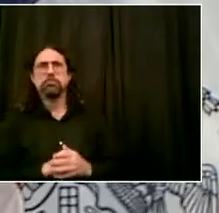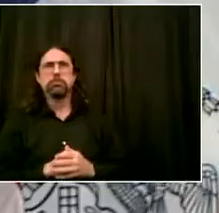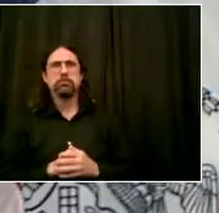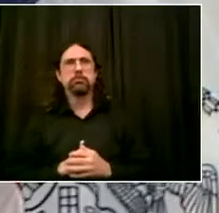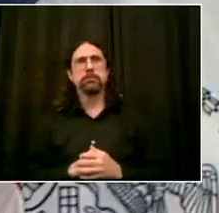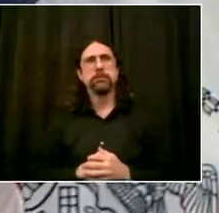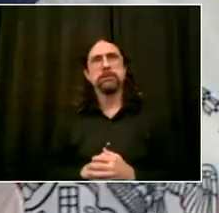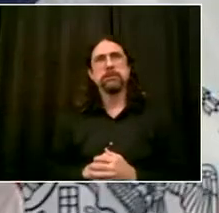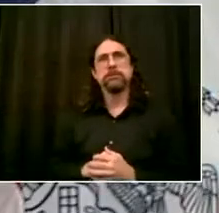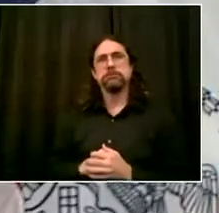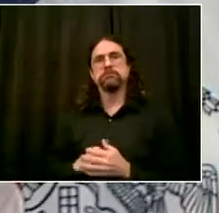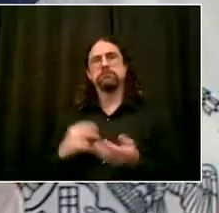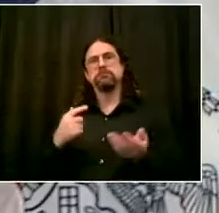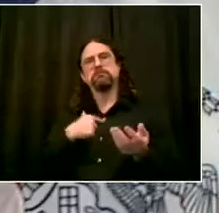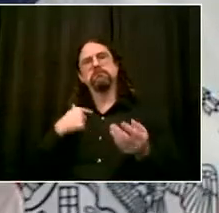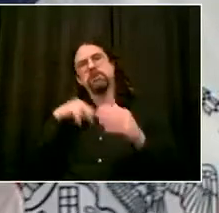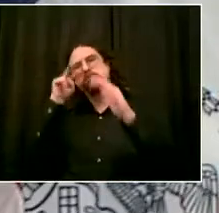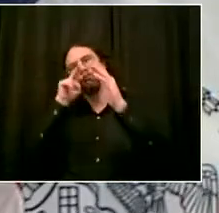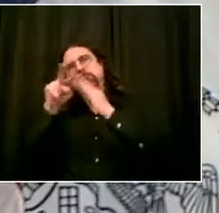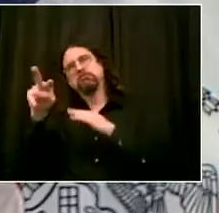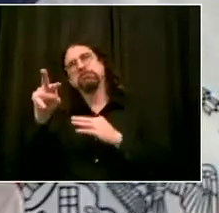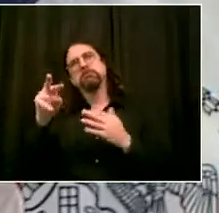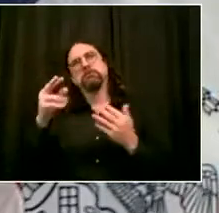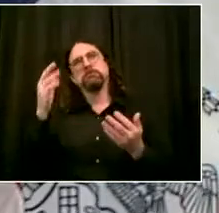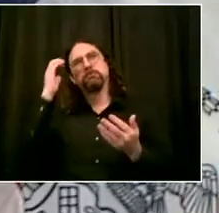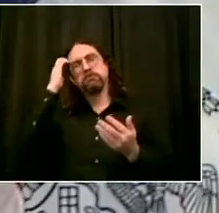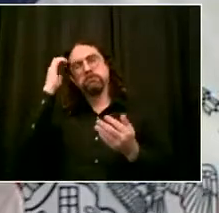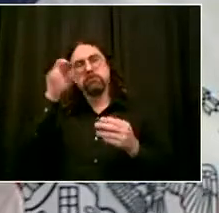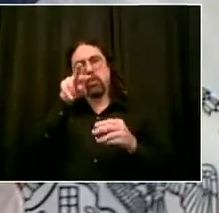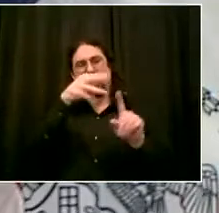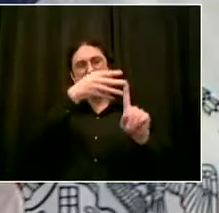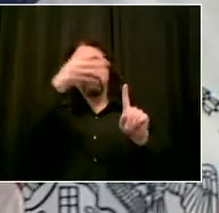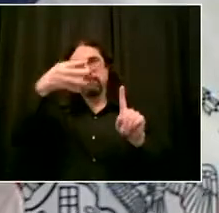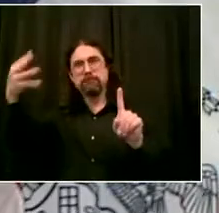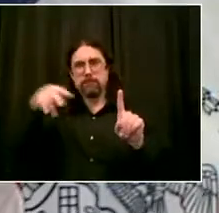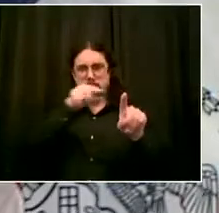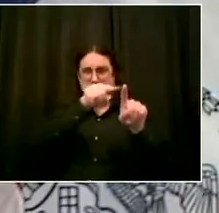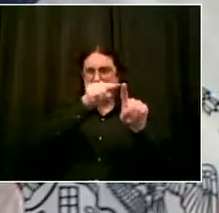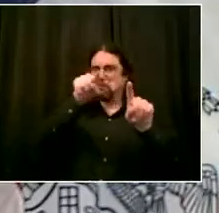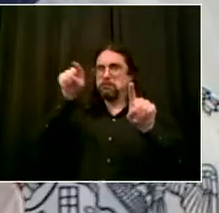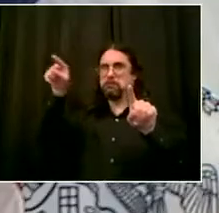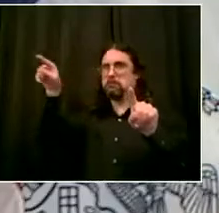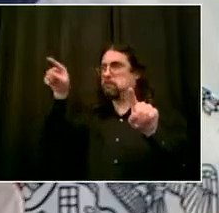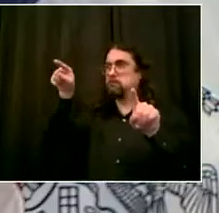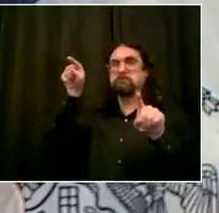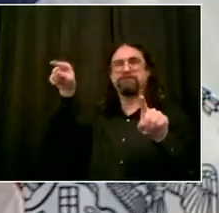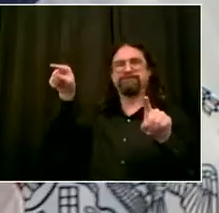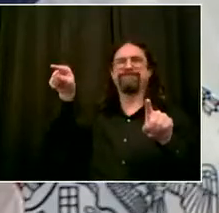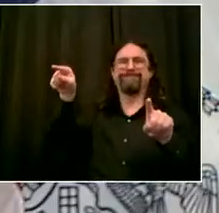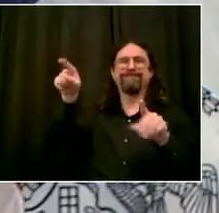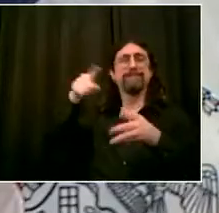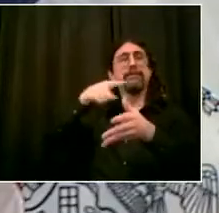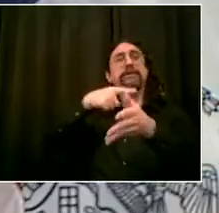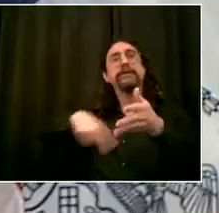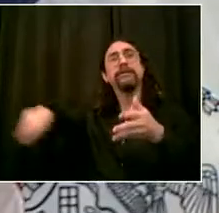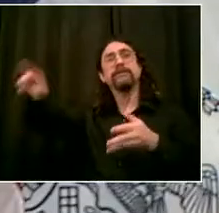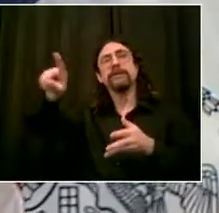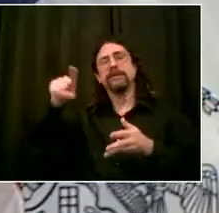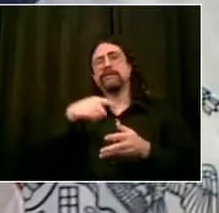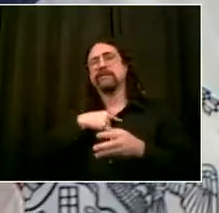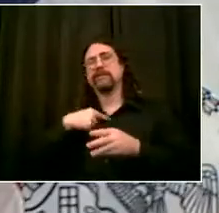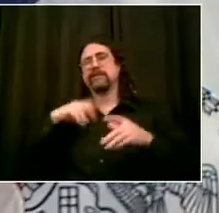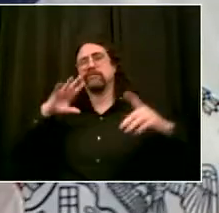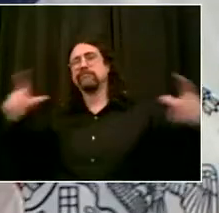real challenging stuff but it can be done so we're ramping up right now retooling our testing operation